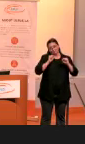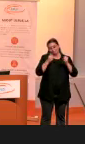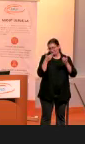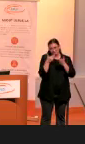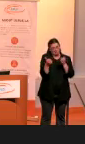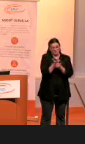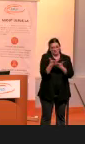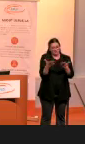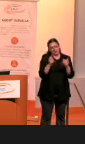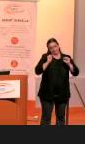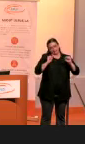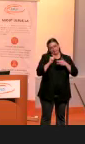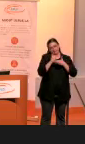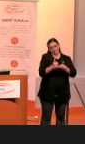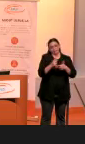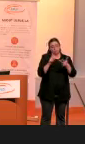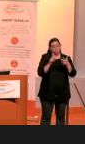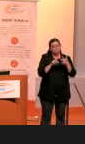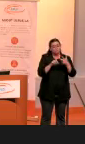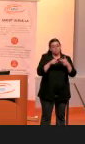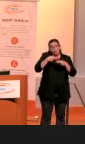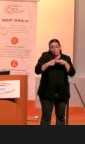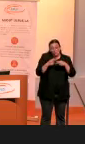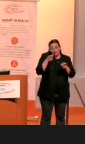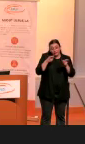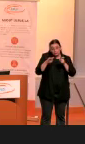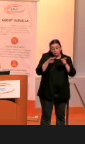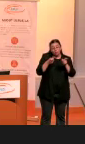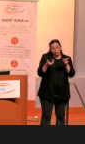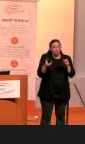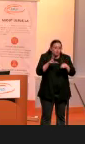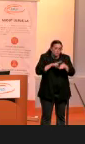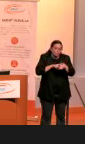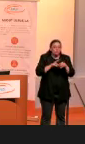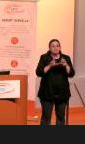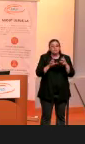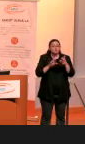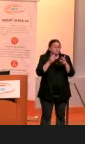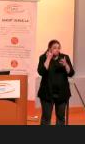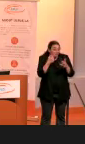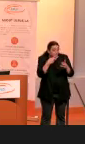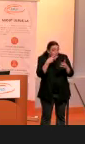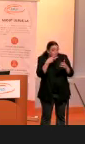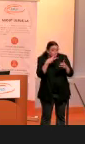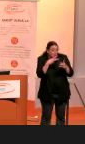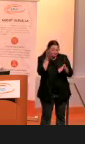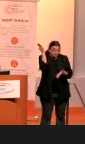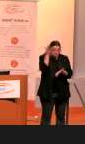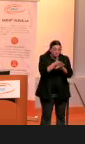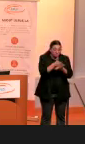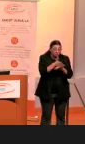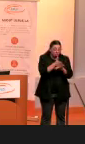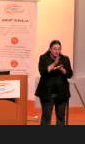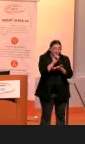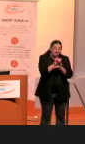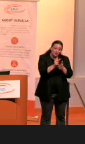everything. Weight control can be helpful. And of course, if you're smoking at all, stopping smoking can be one of the